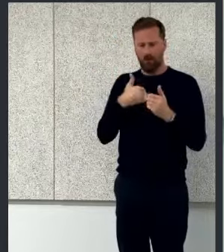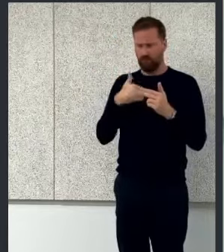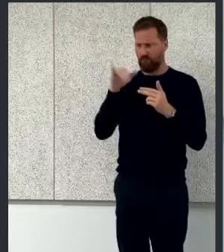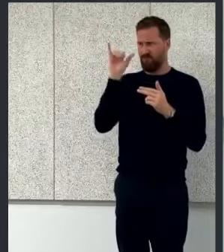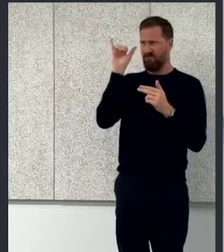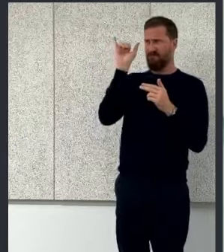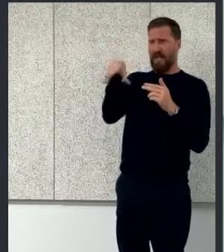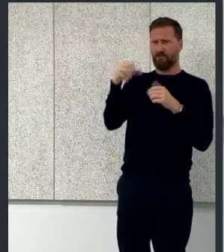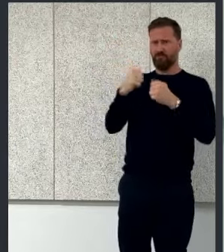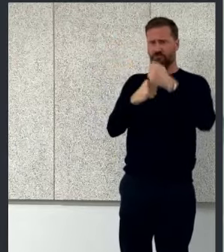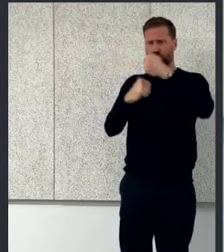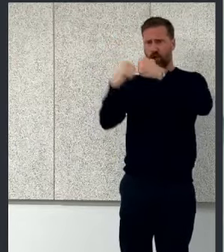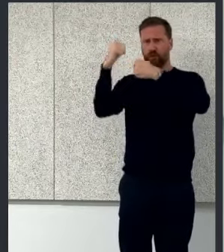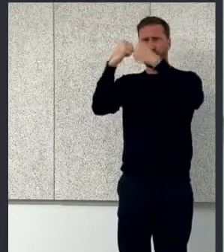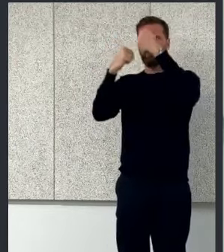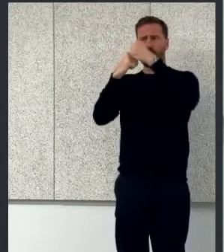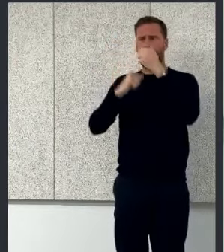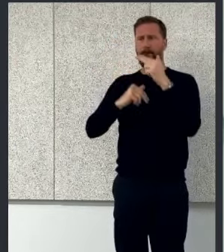that structure?